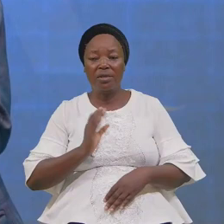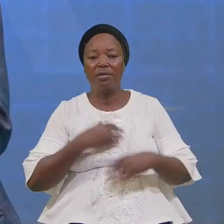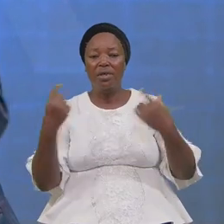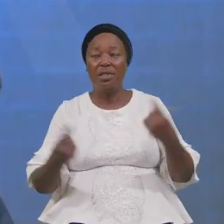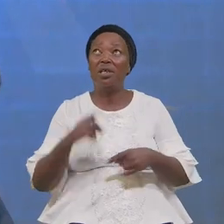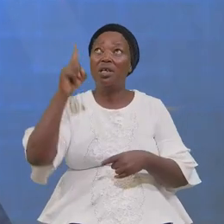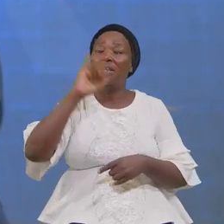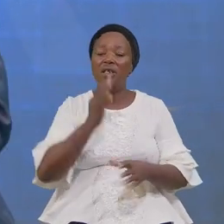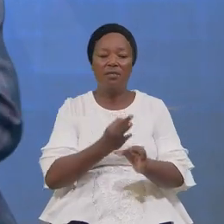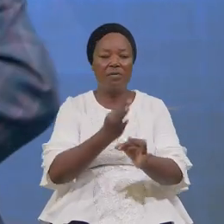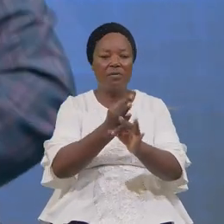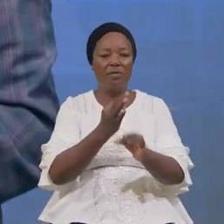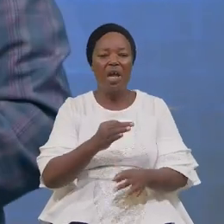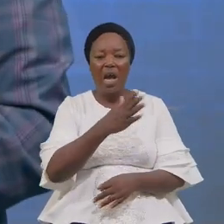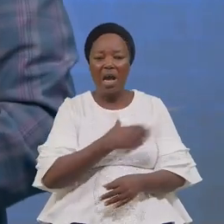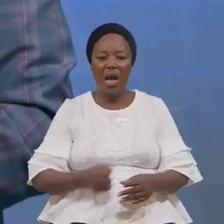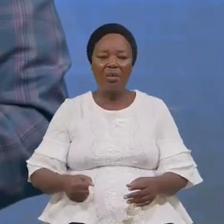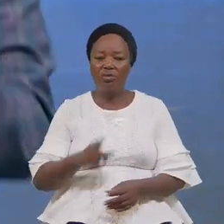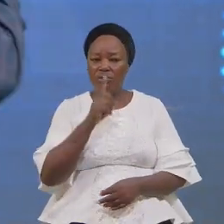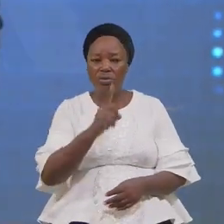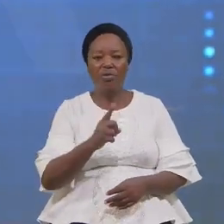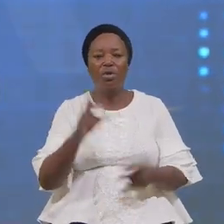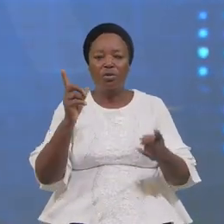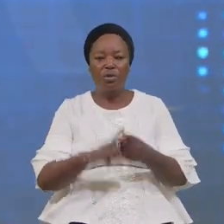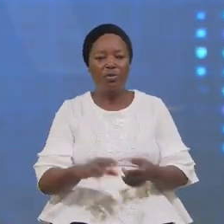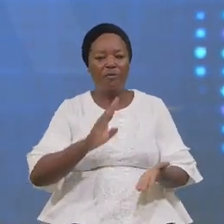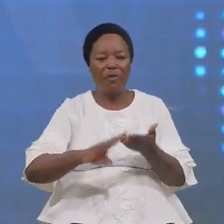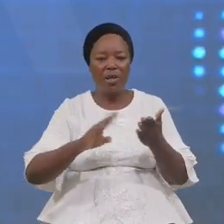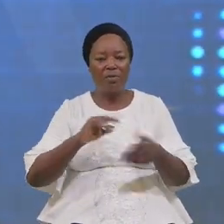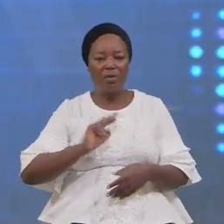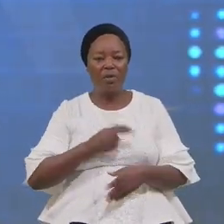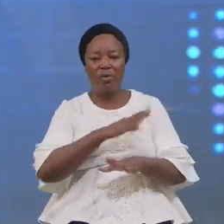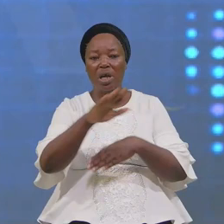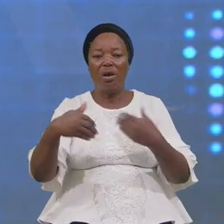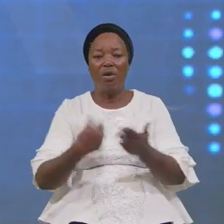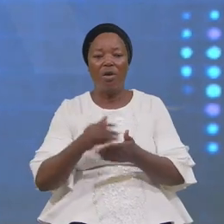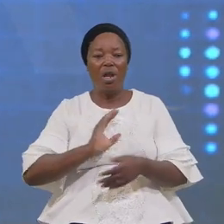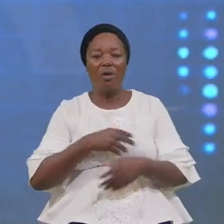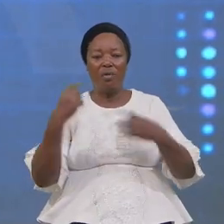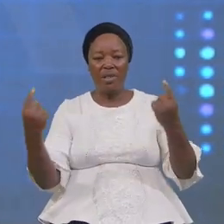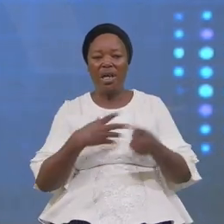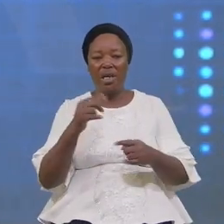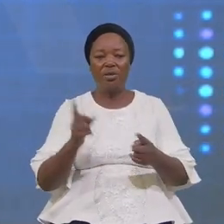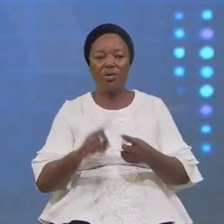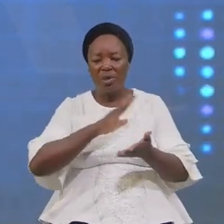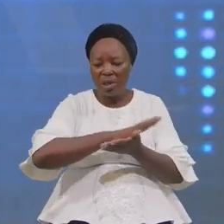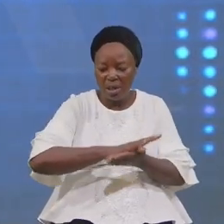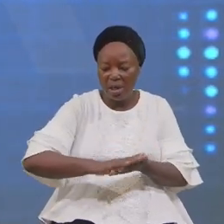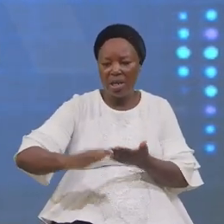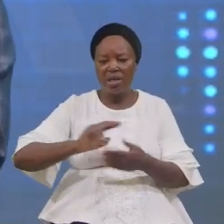faithful and just to forgive us our sins and to cleanse us from